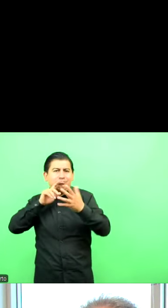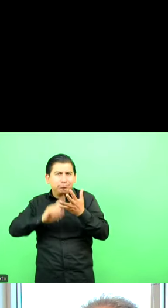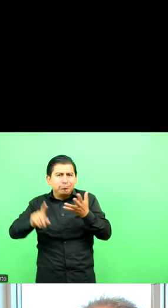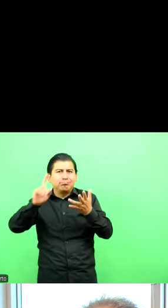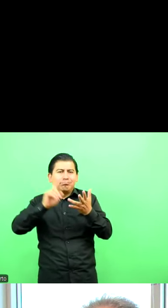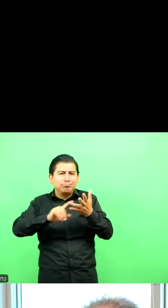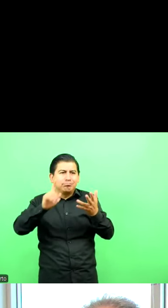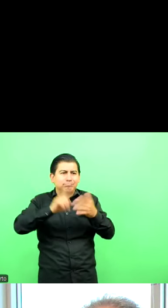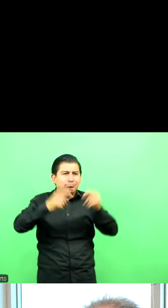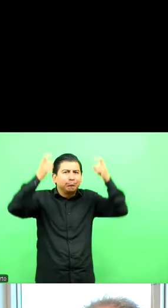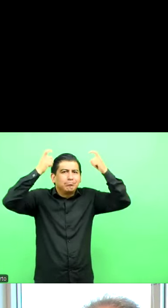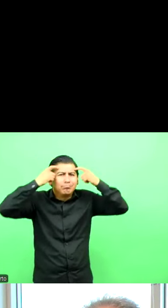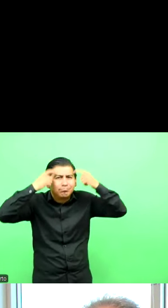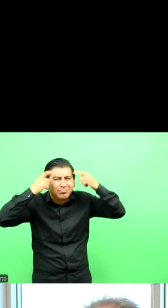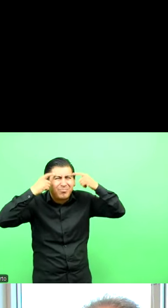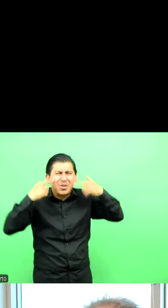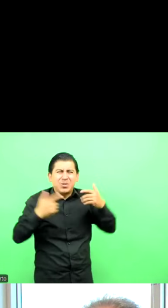sorry.